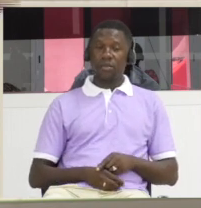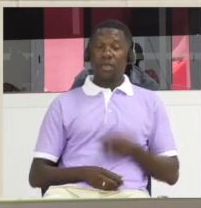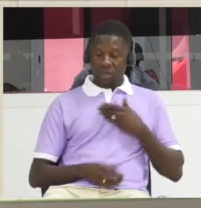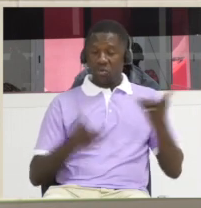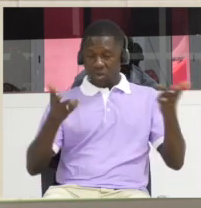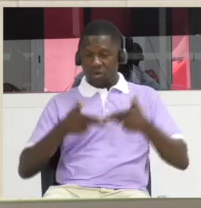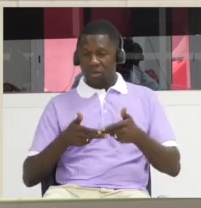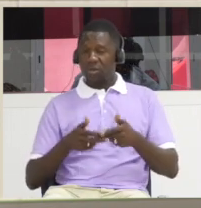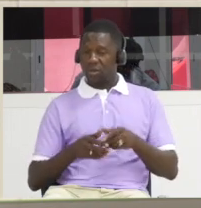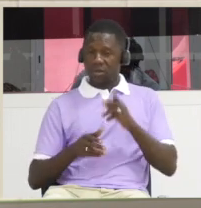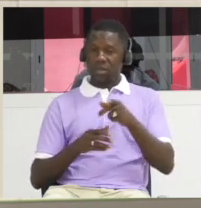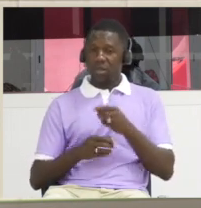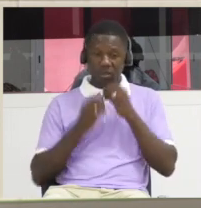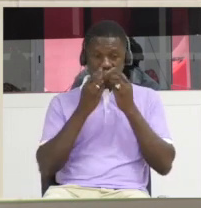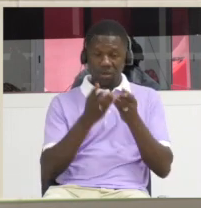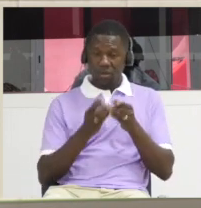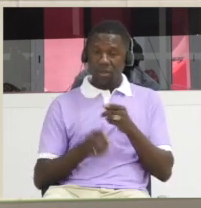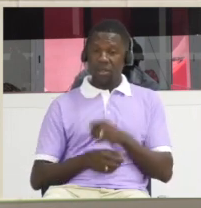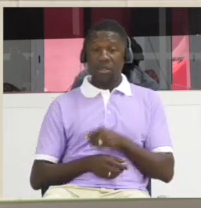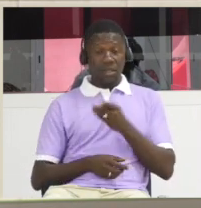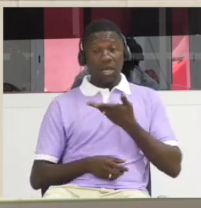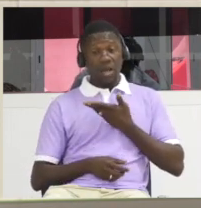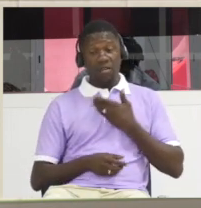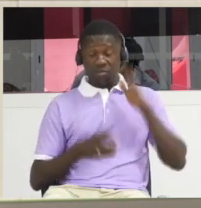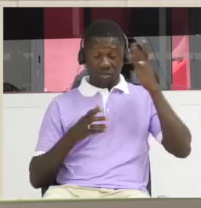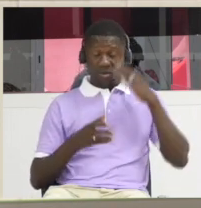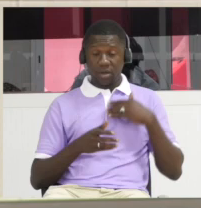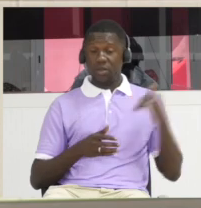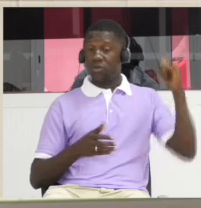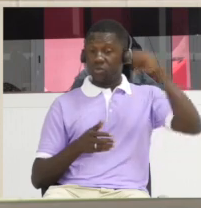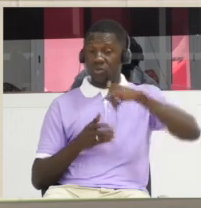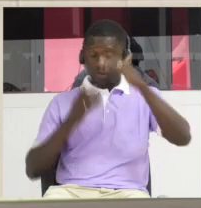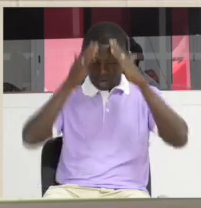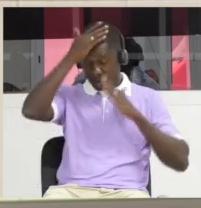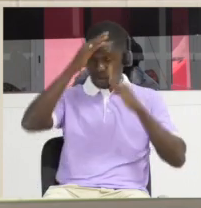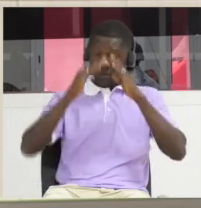and told them that there's a problem at Yindom Barracks.